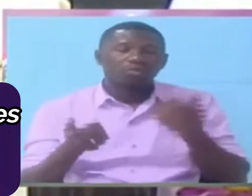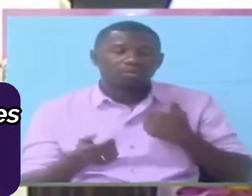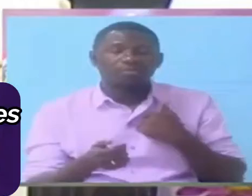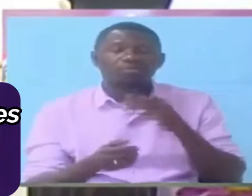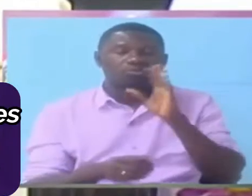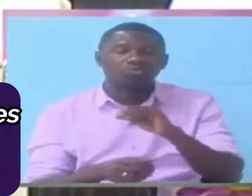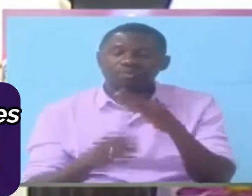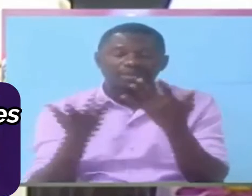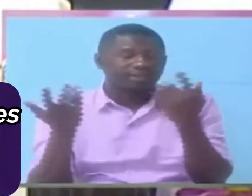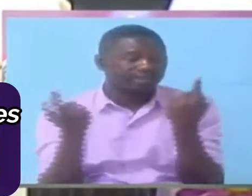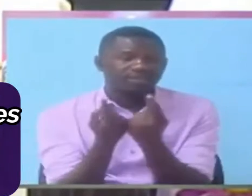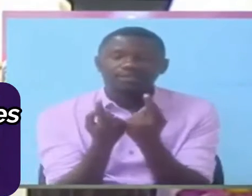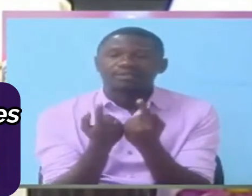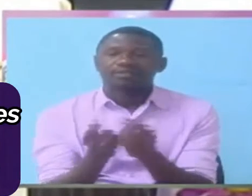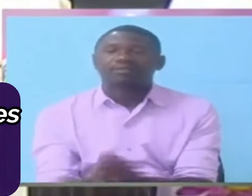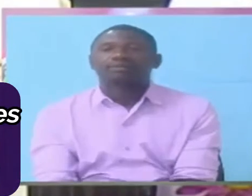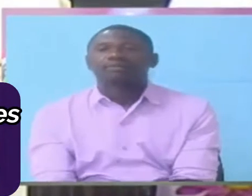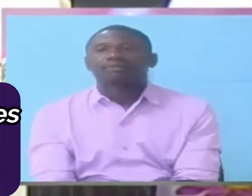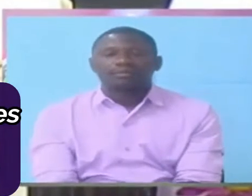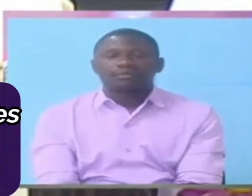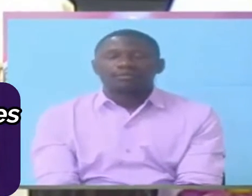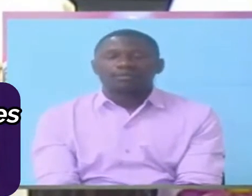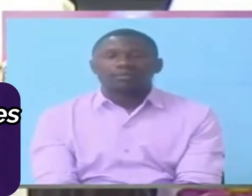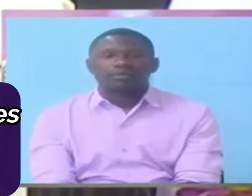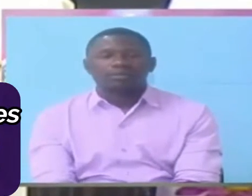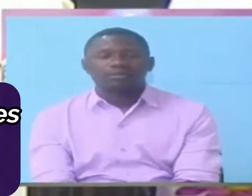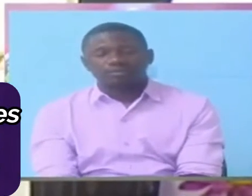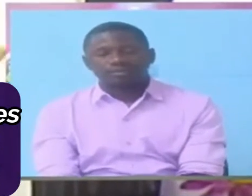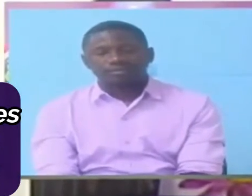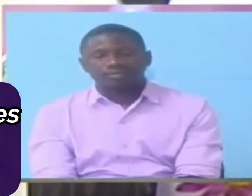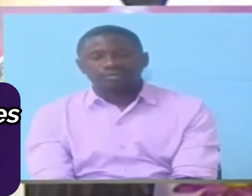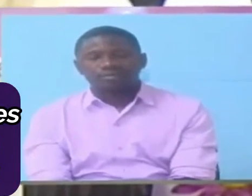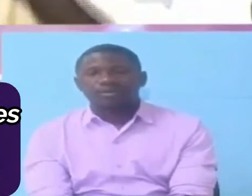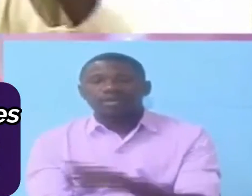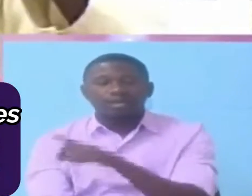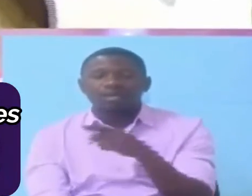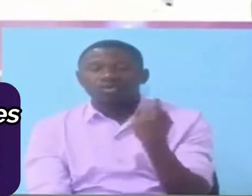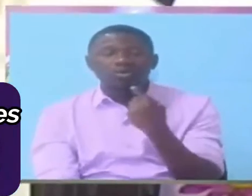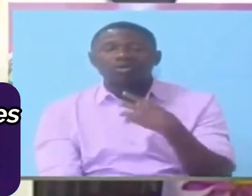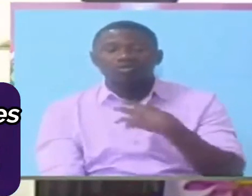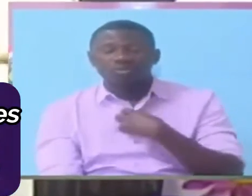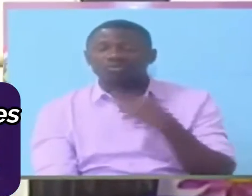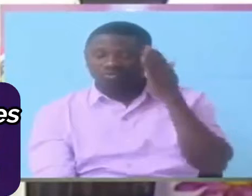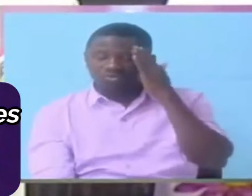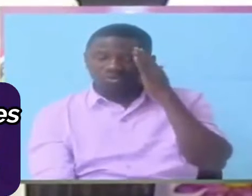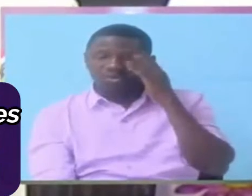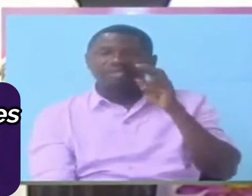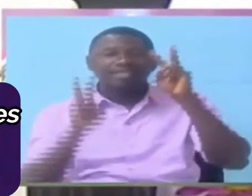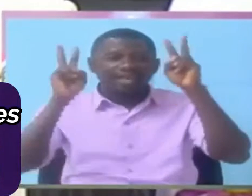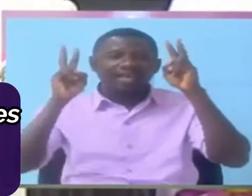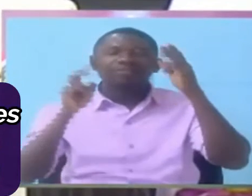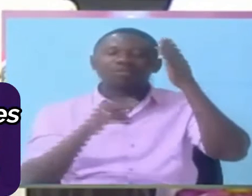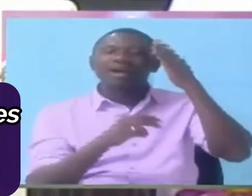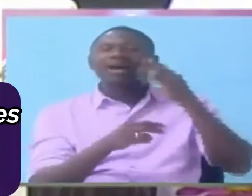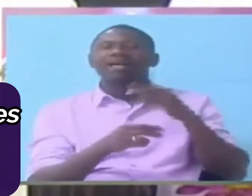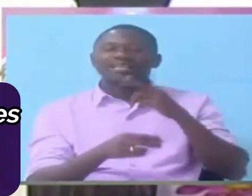There are many things that has happened in the hands of some people. They just want for the